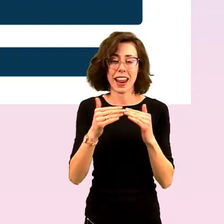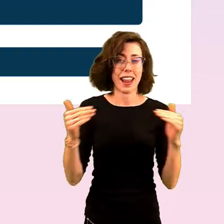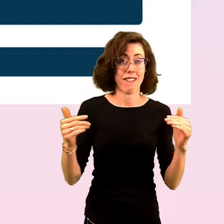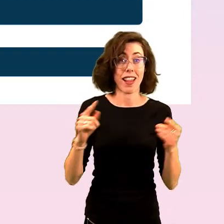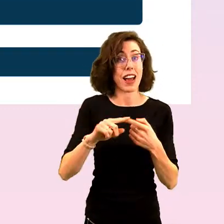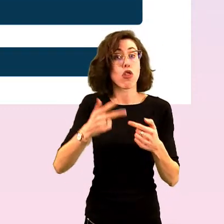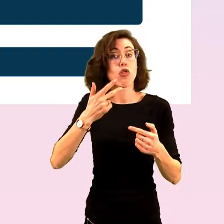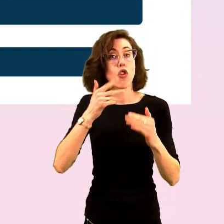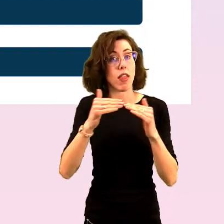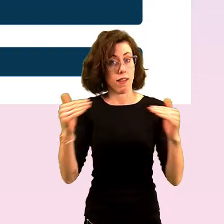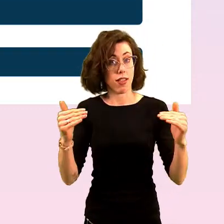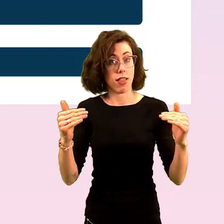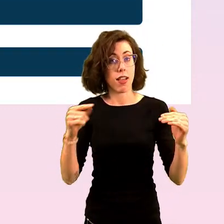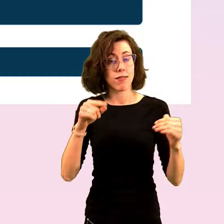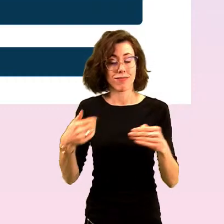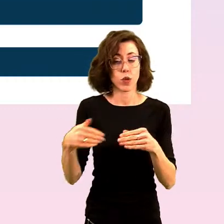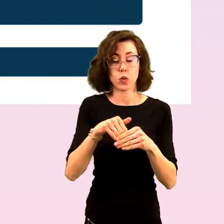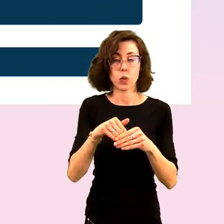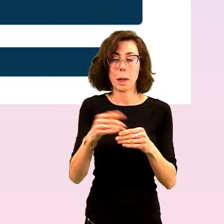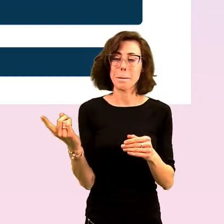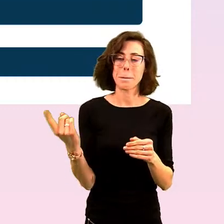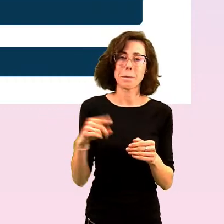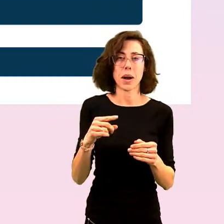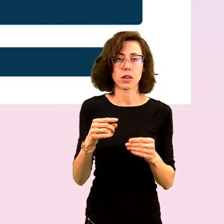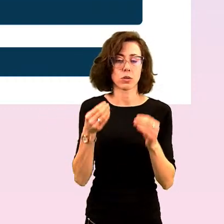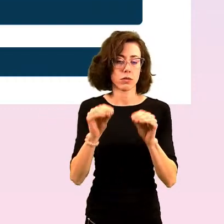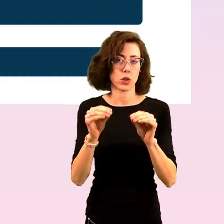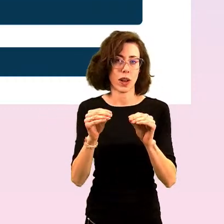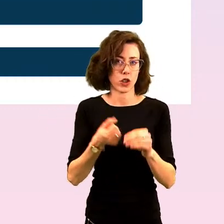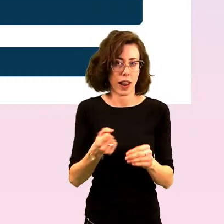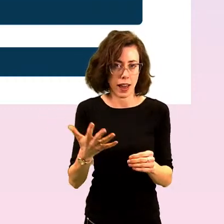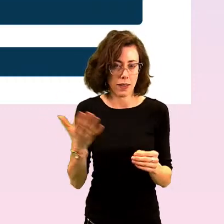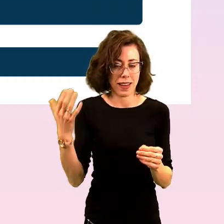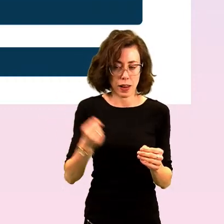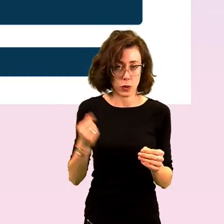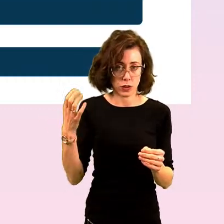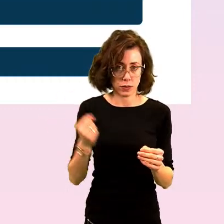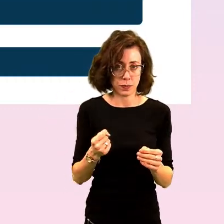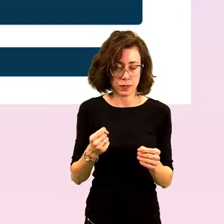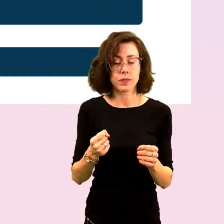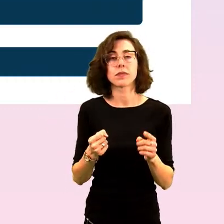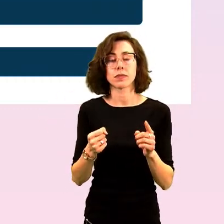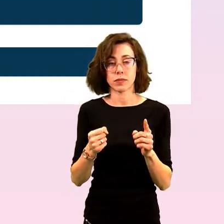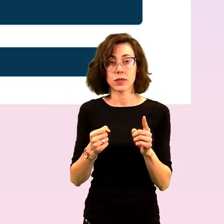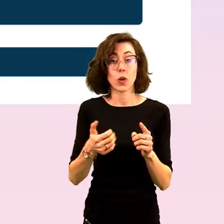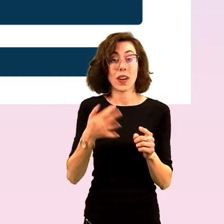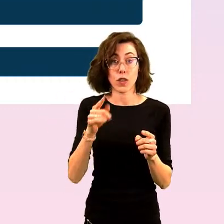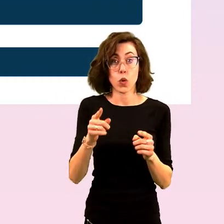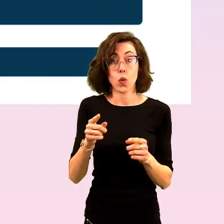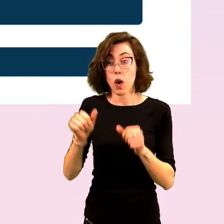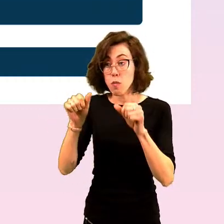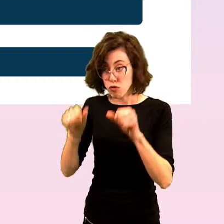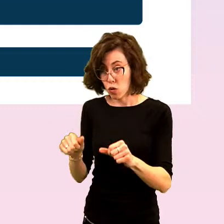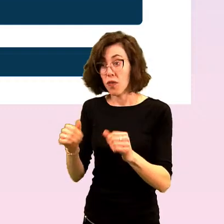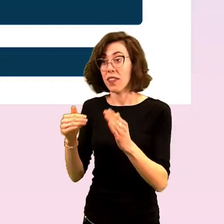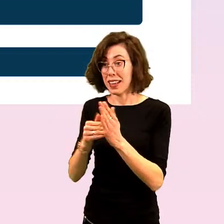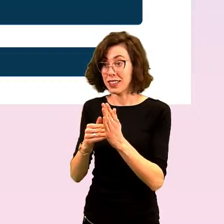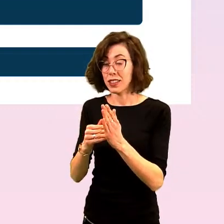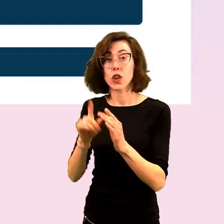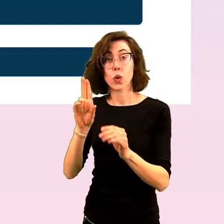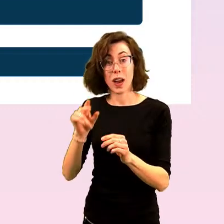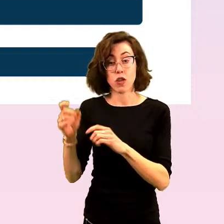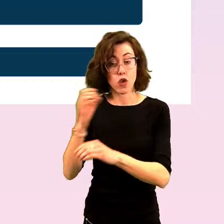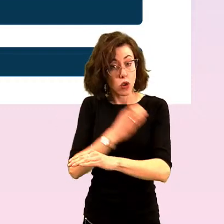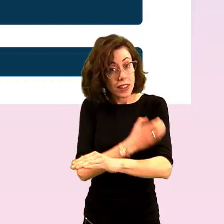back to education allowance, so that if you are approved for this, you continue to get your job seeker payment and you can go and